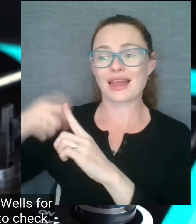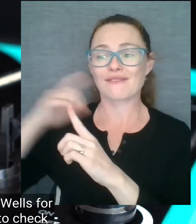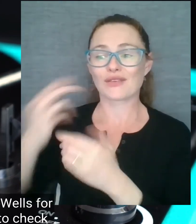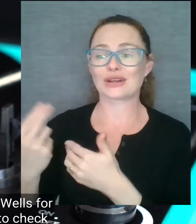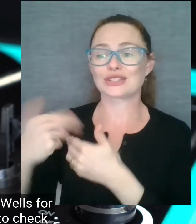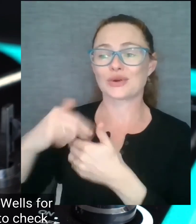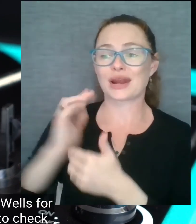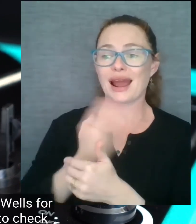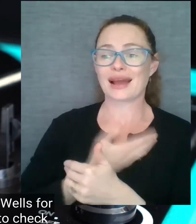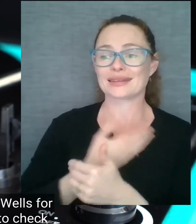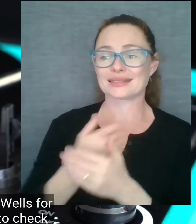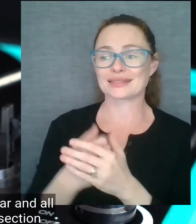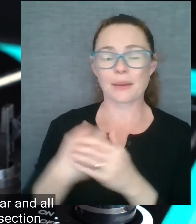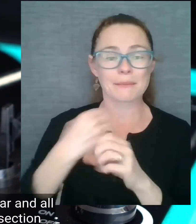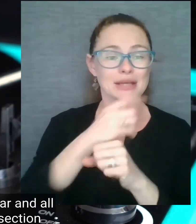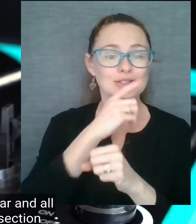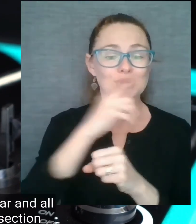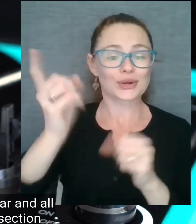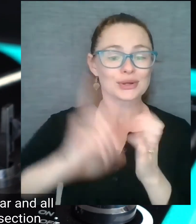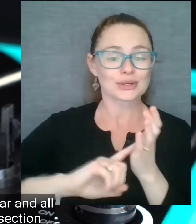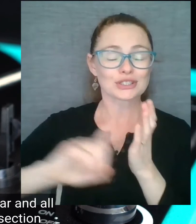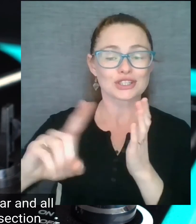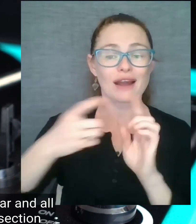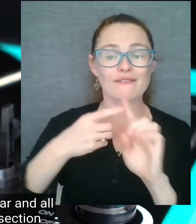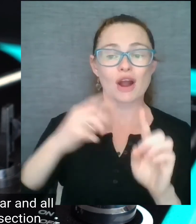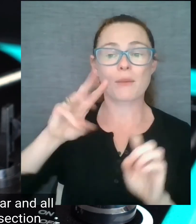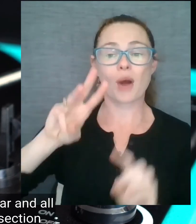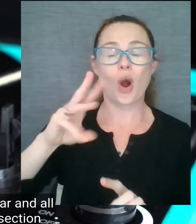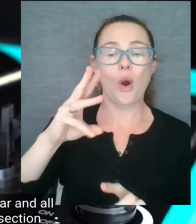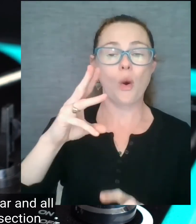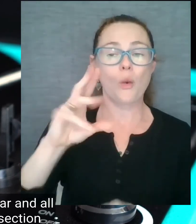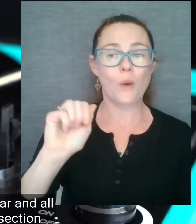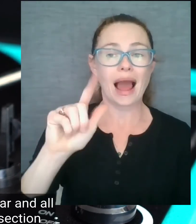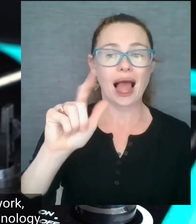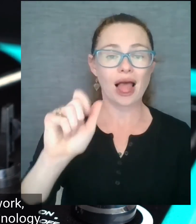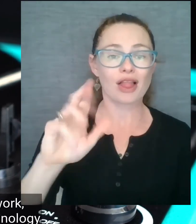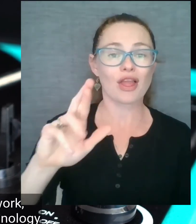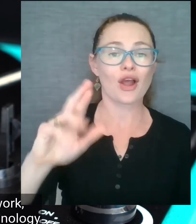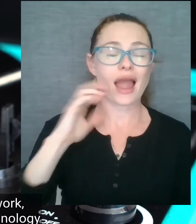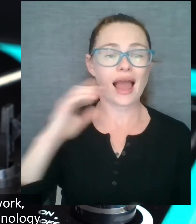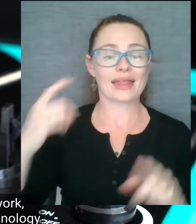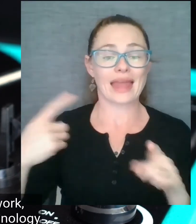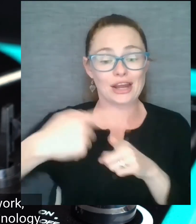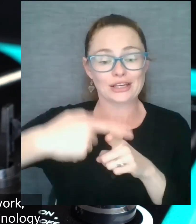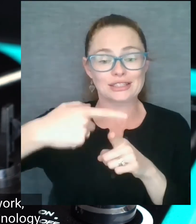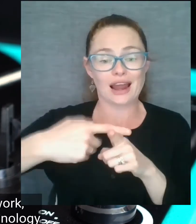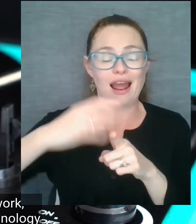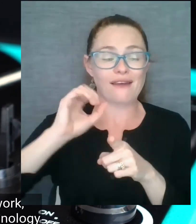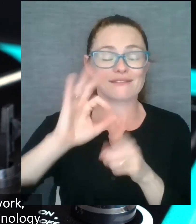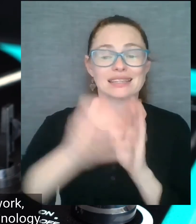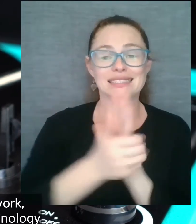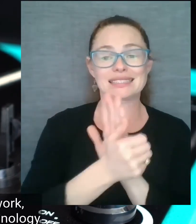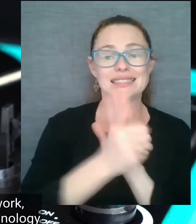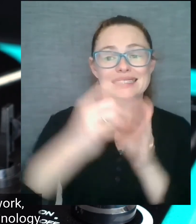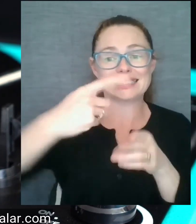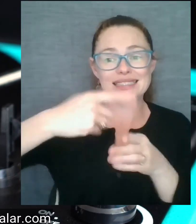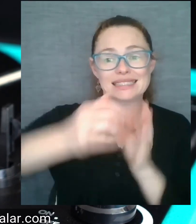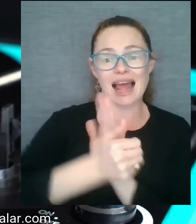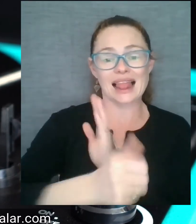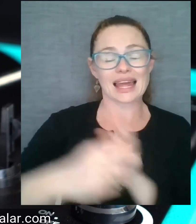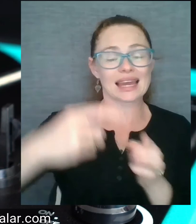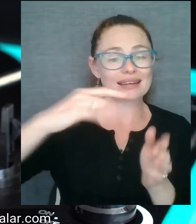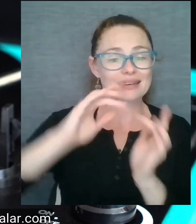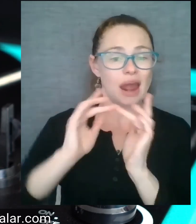joining us. Make sure to check out more from Whalar and all things at the intersection of a talent network, partnerships, technology,